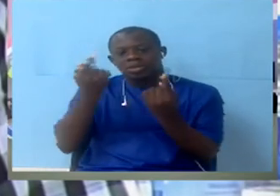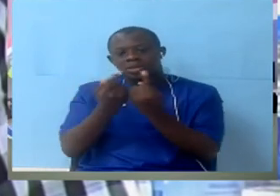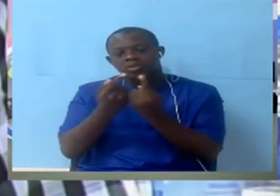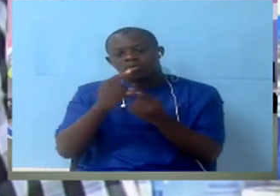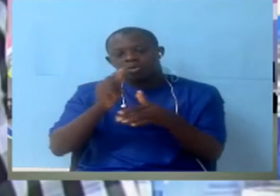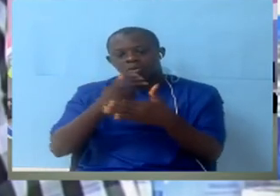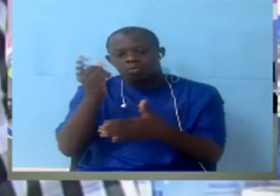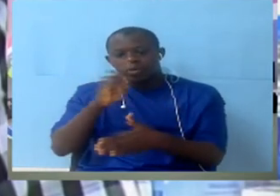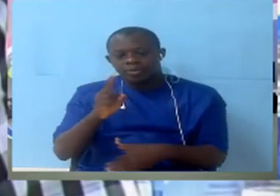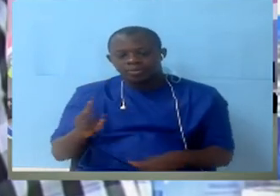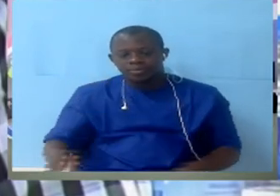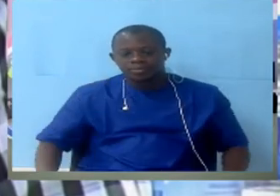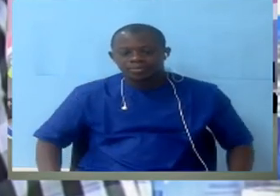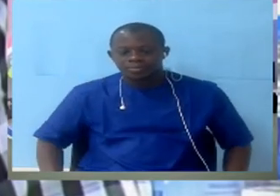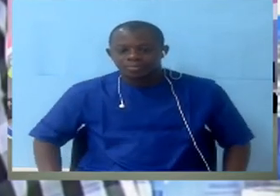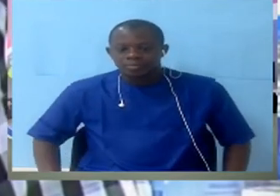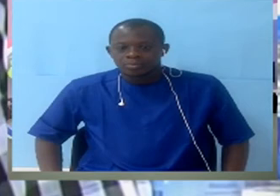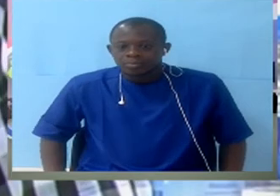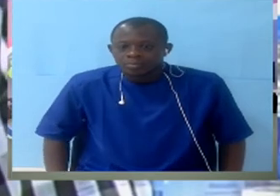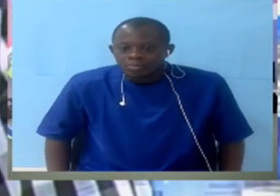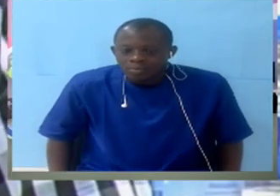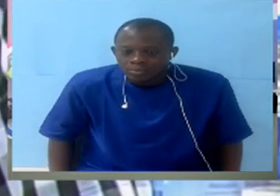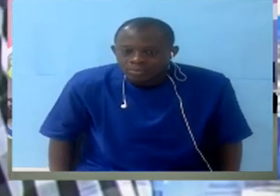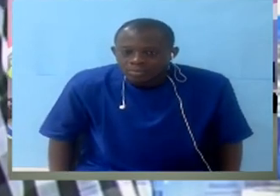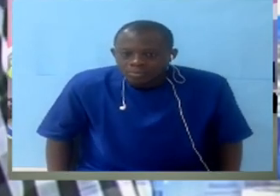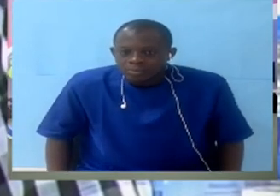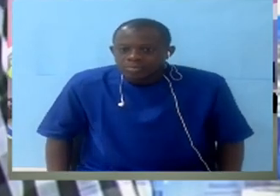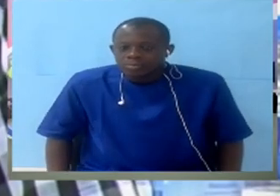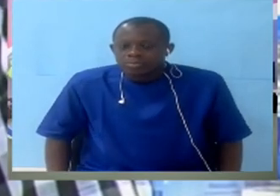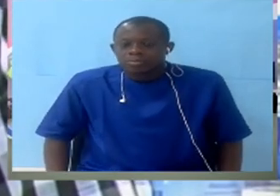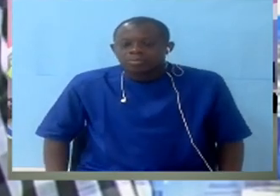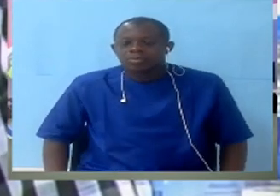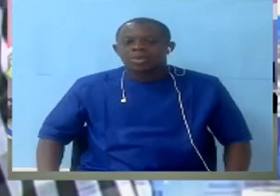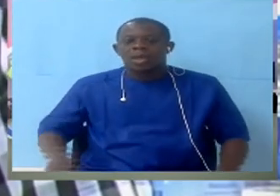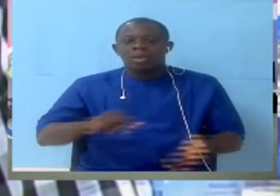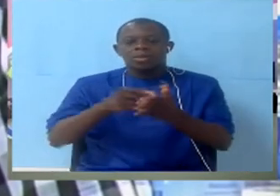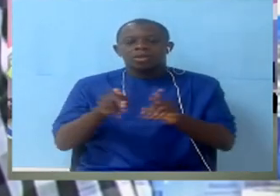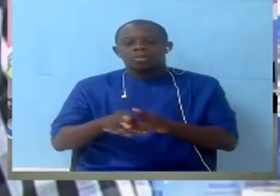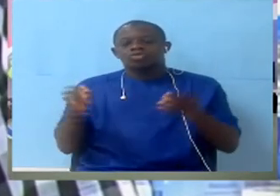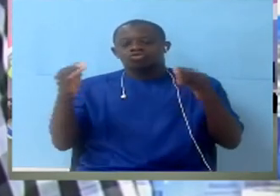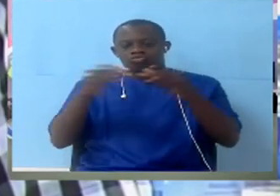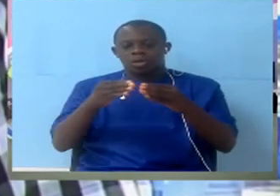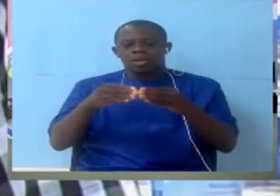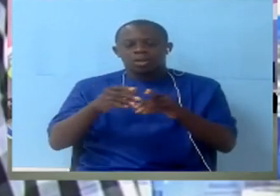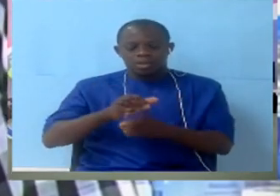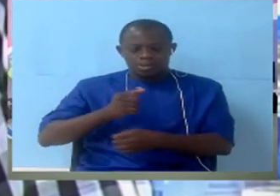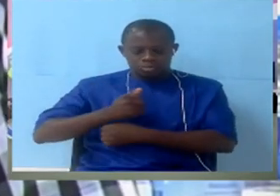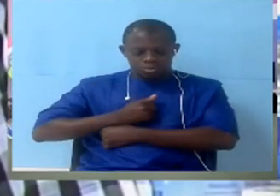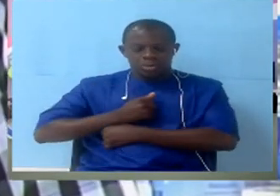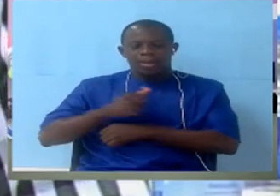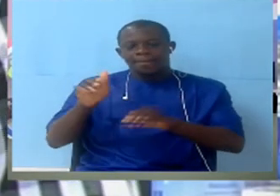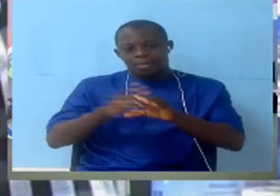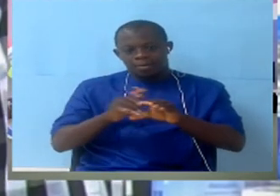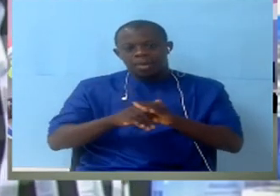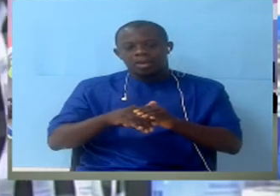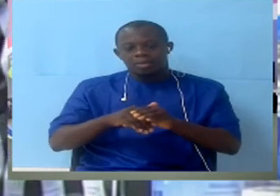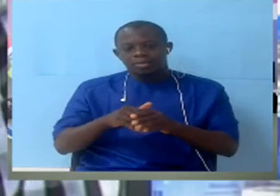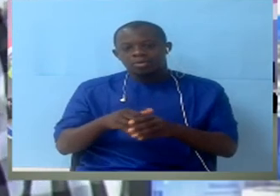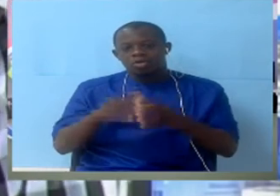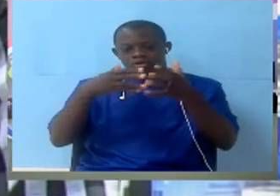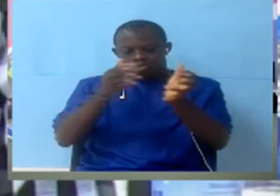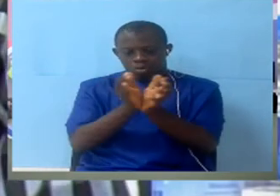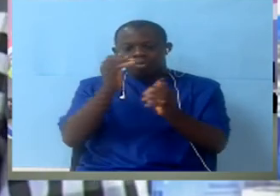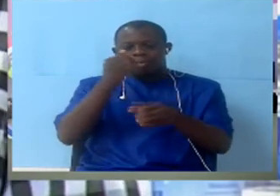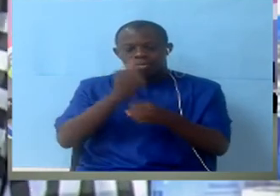attendant wala nyamba for yes. Force me alonko ya joined. It was a joint force. Was a joined a different faction